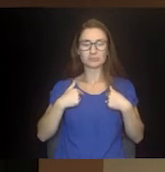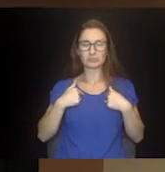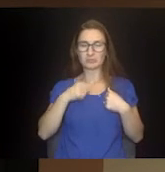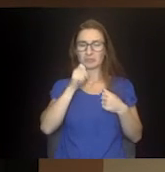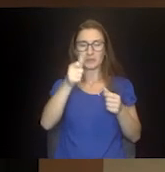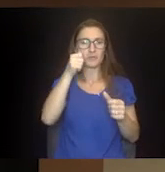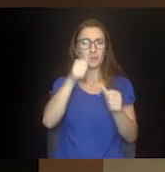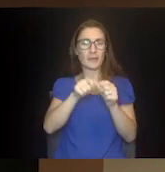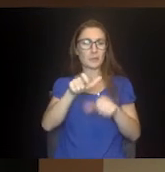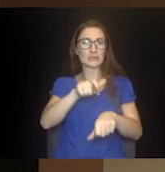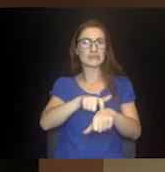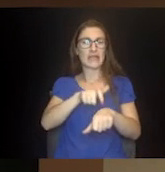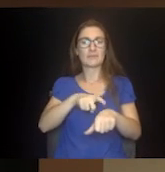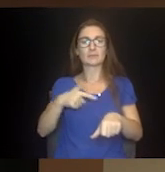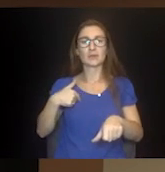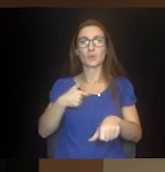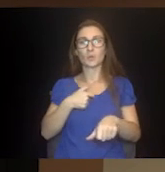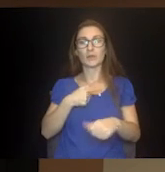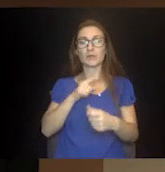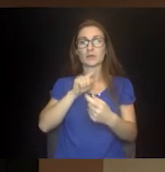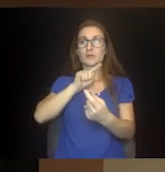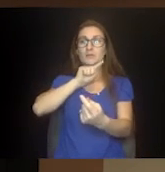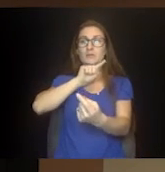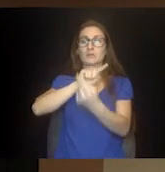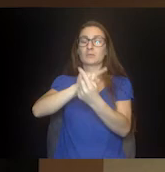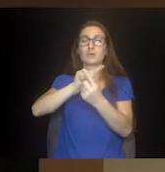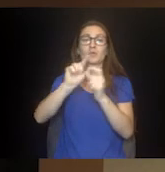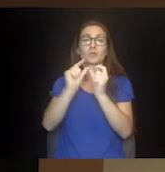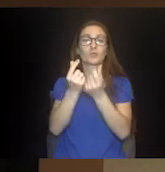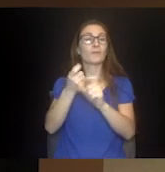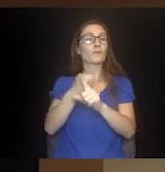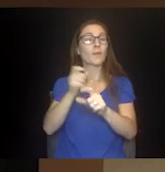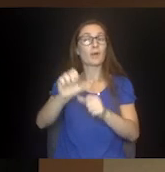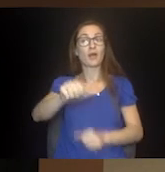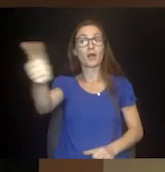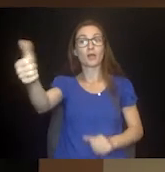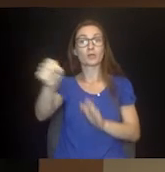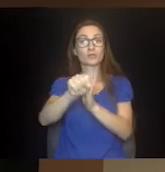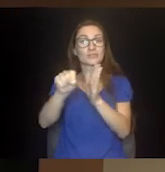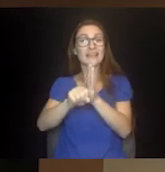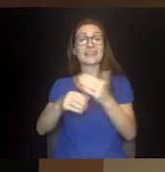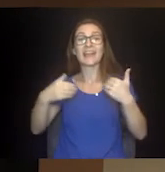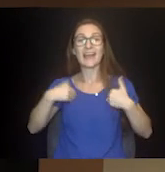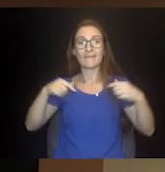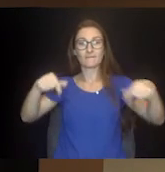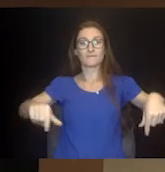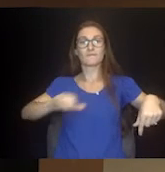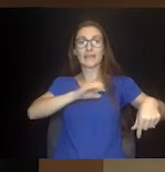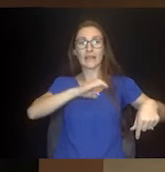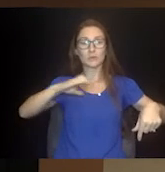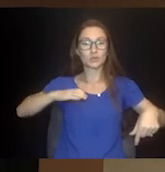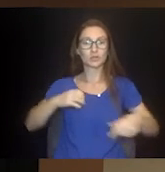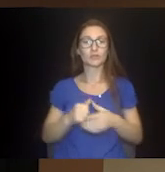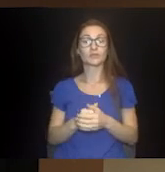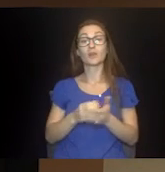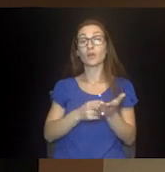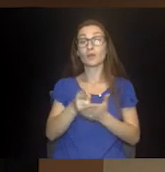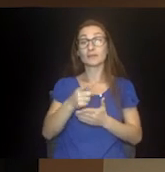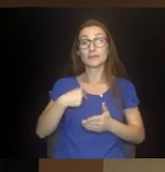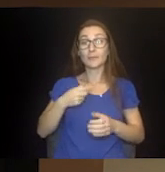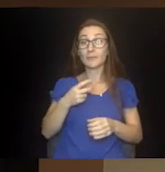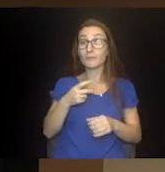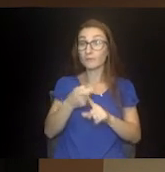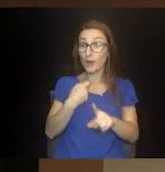council, myself, I don't remember a time when we ran into an actual group from a different state that has something like